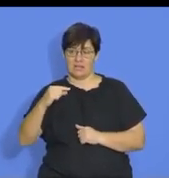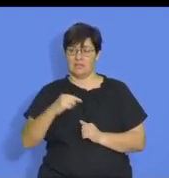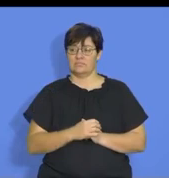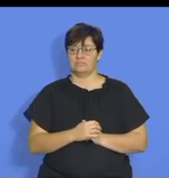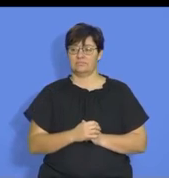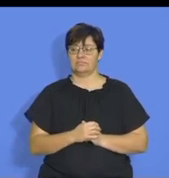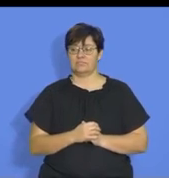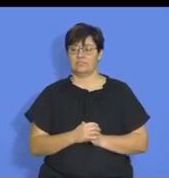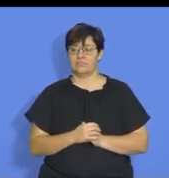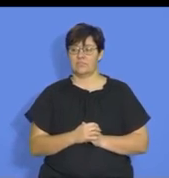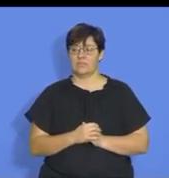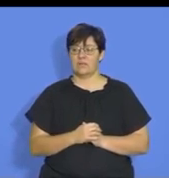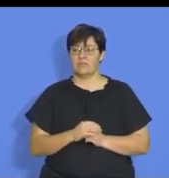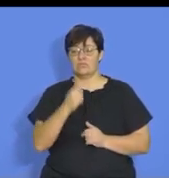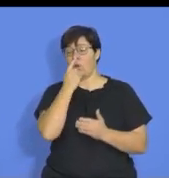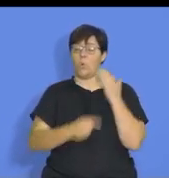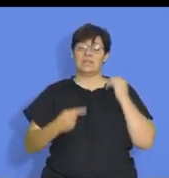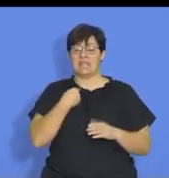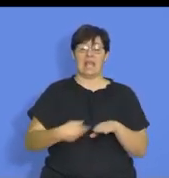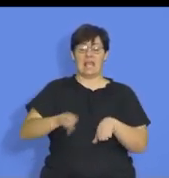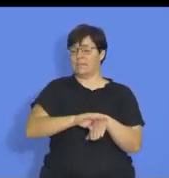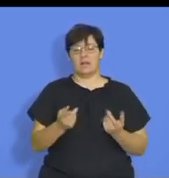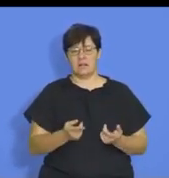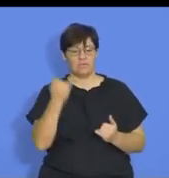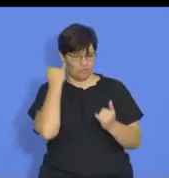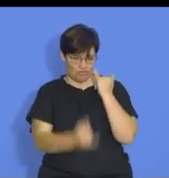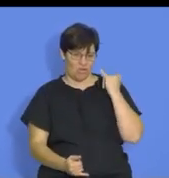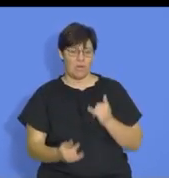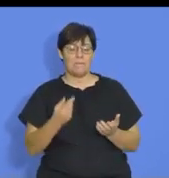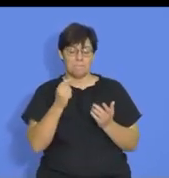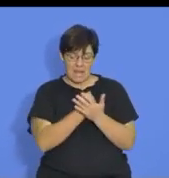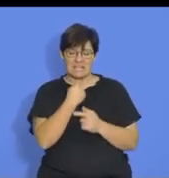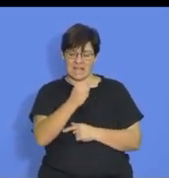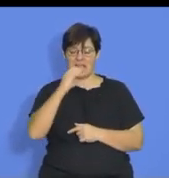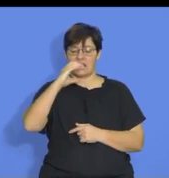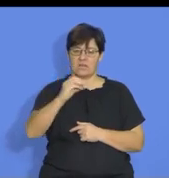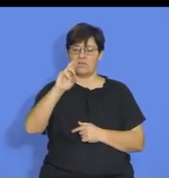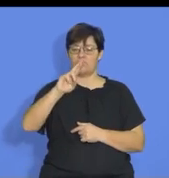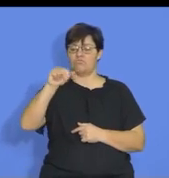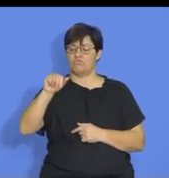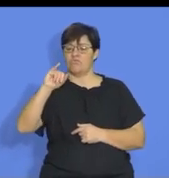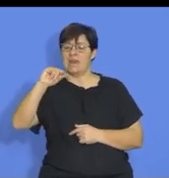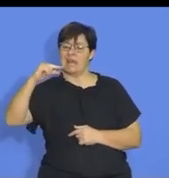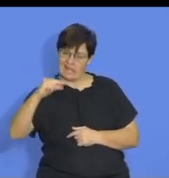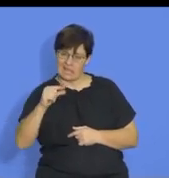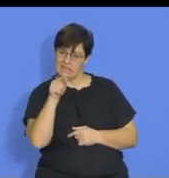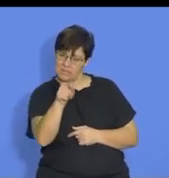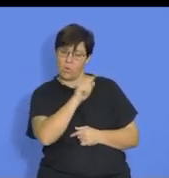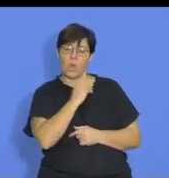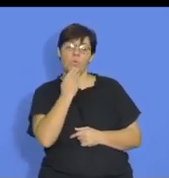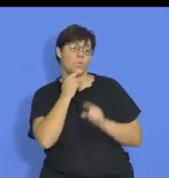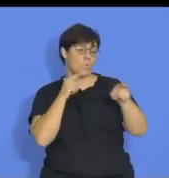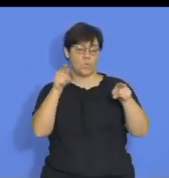name of the partner. Don't just write down capital, because that would be incorrect. Capital Craig.